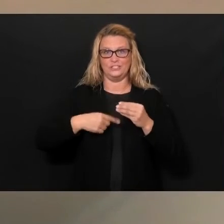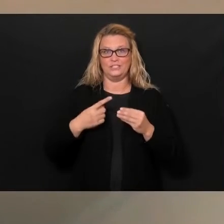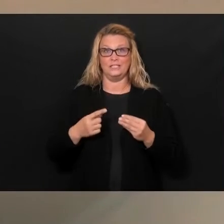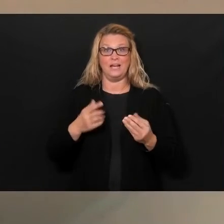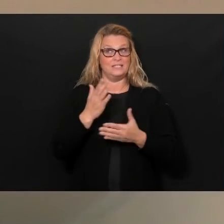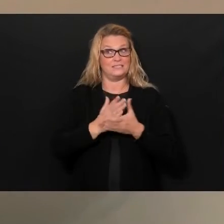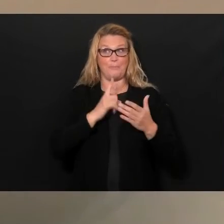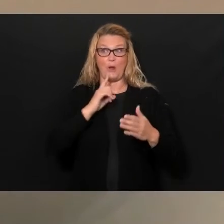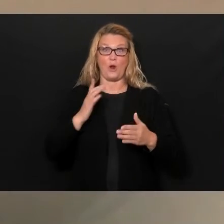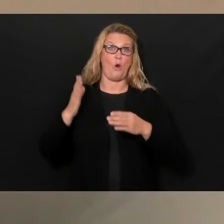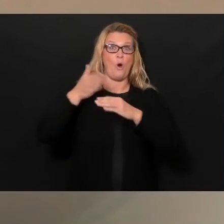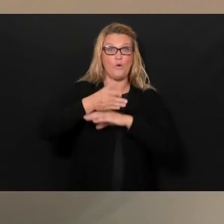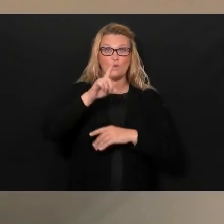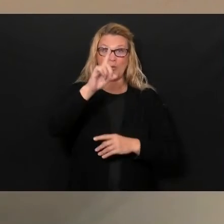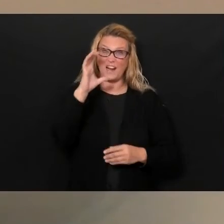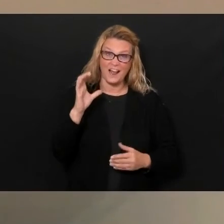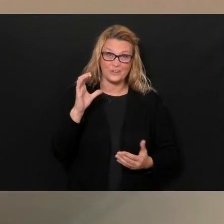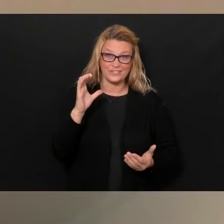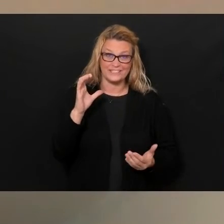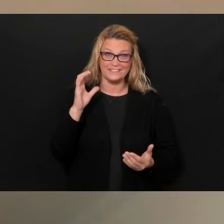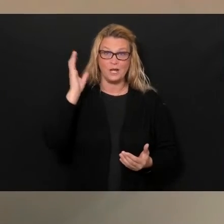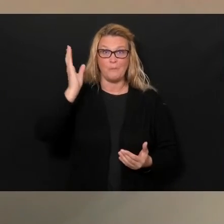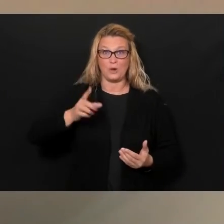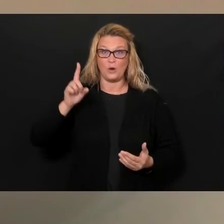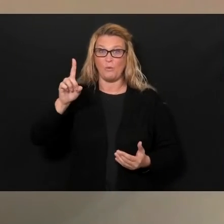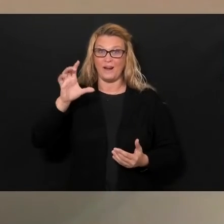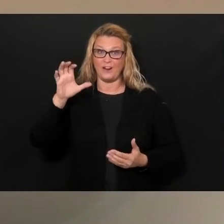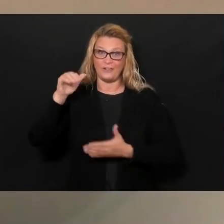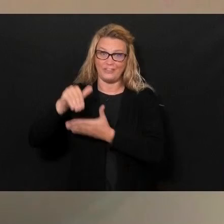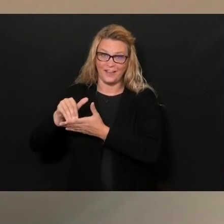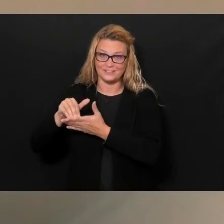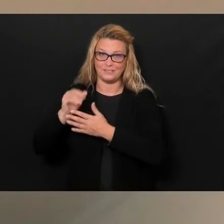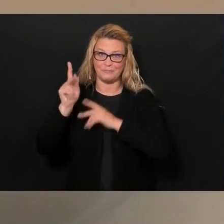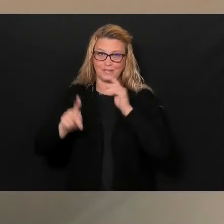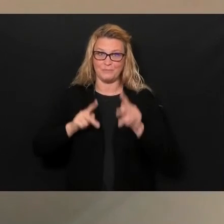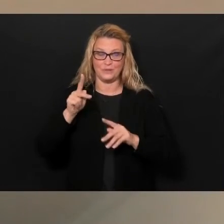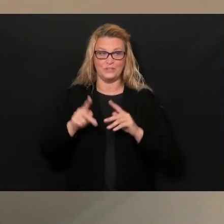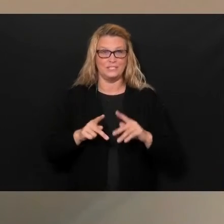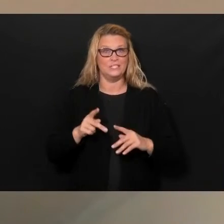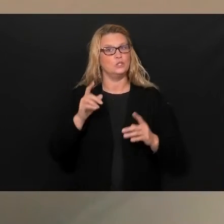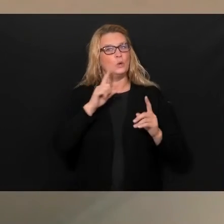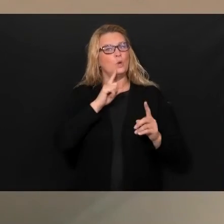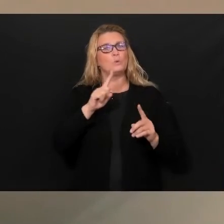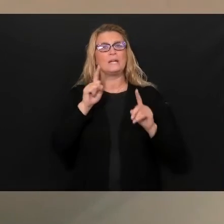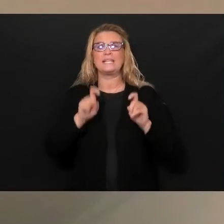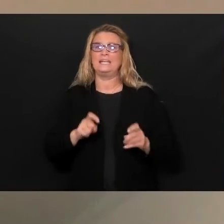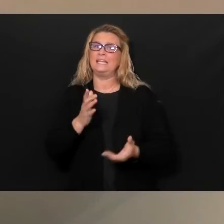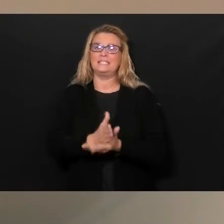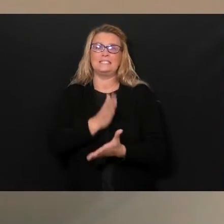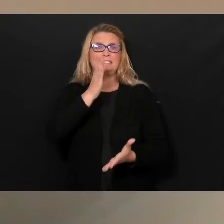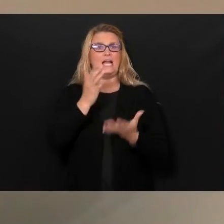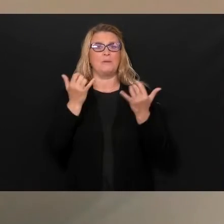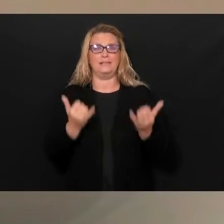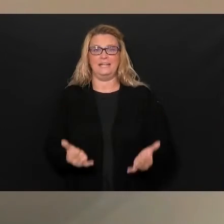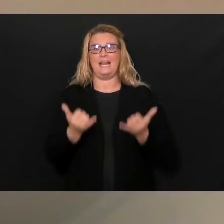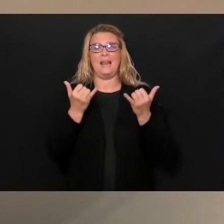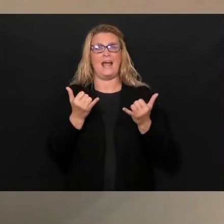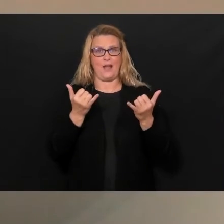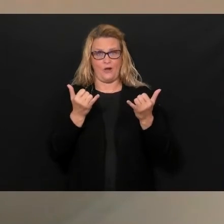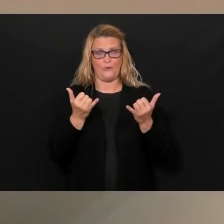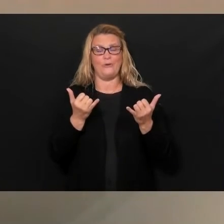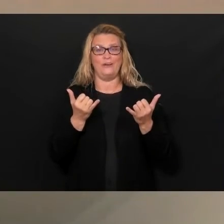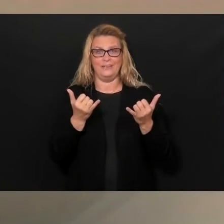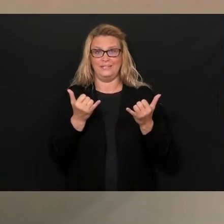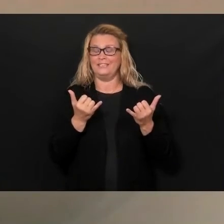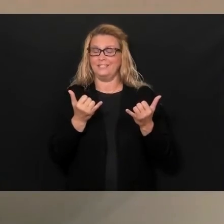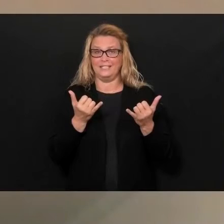100. So that really says to us that we really need to push down the brakes as much as we can on those drivers. And